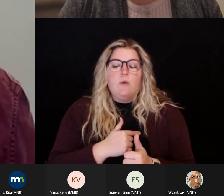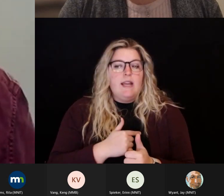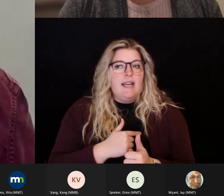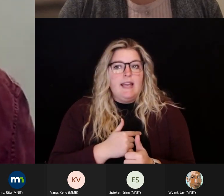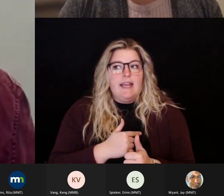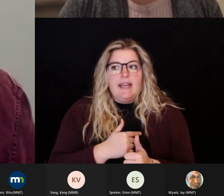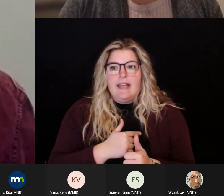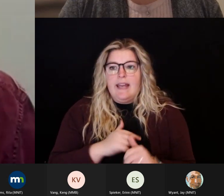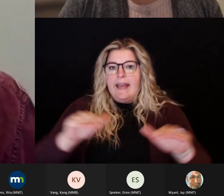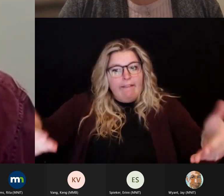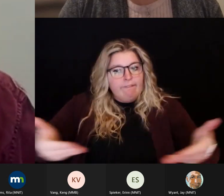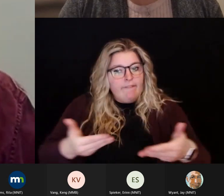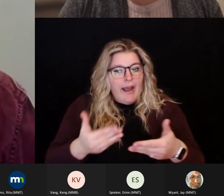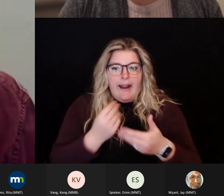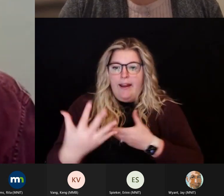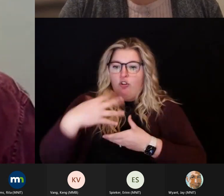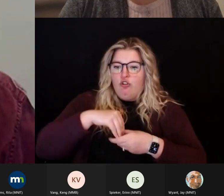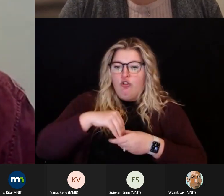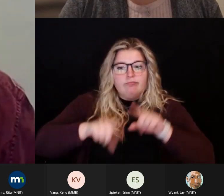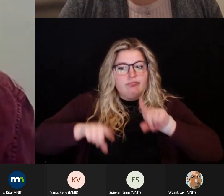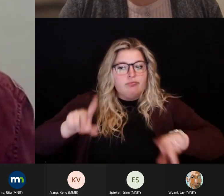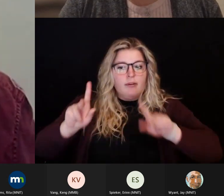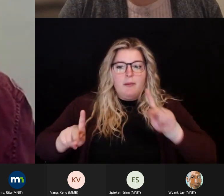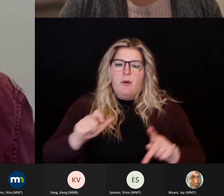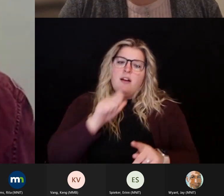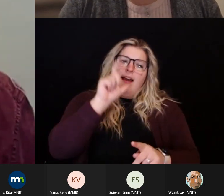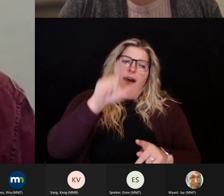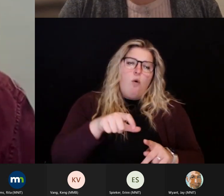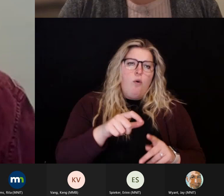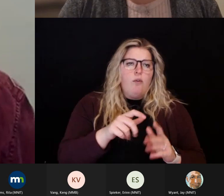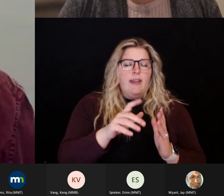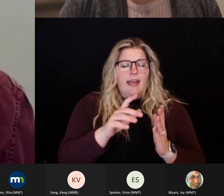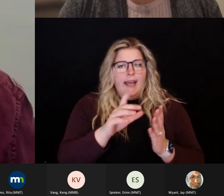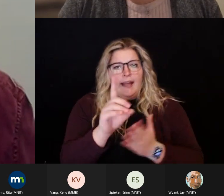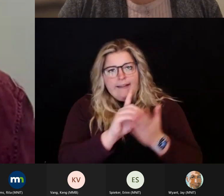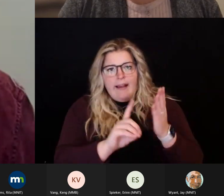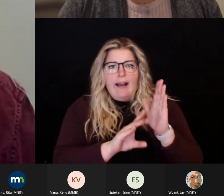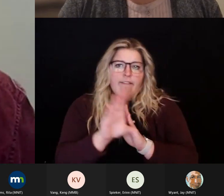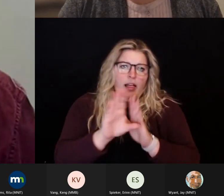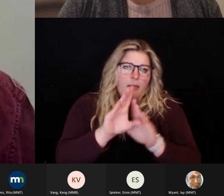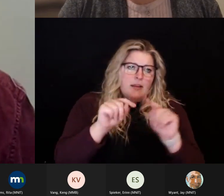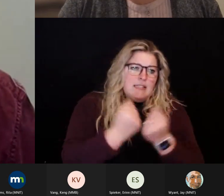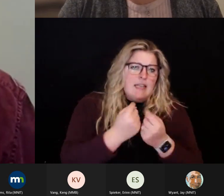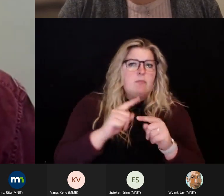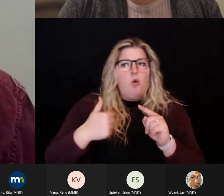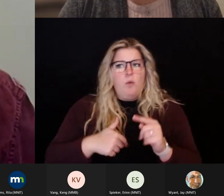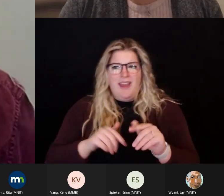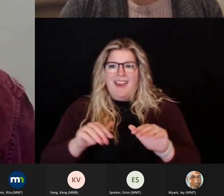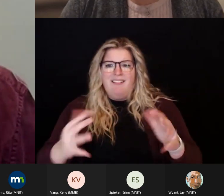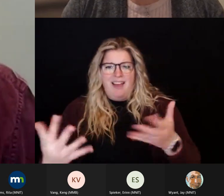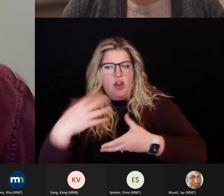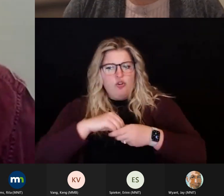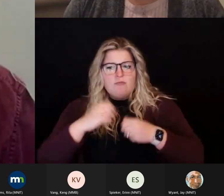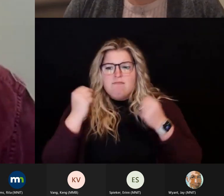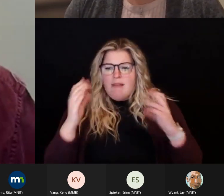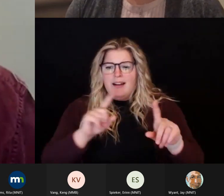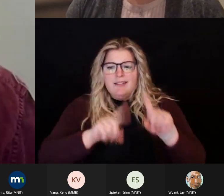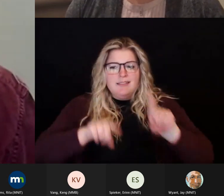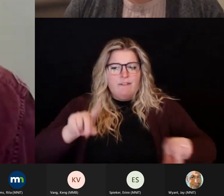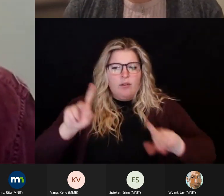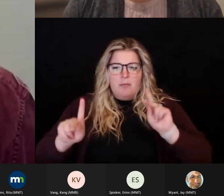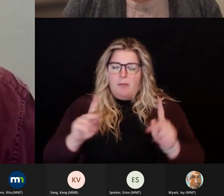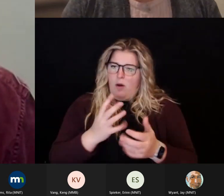we include individuals beyond just our design and development teams in a lot of our training to make sure that there's broad